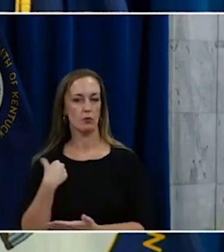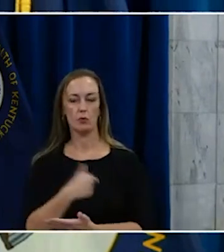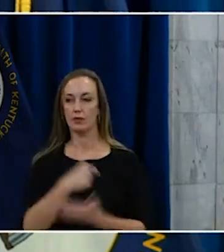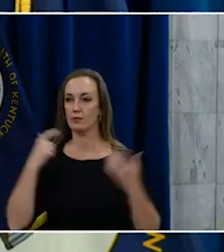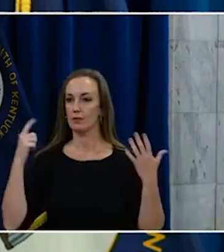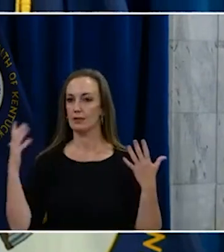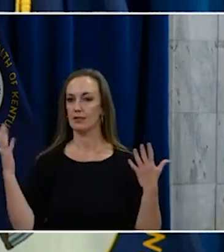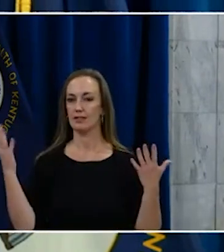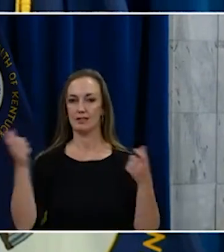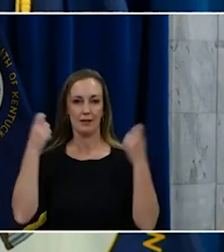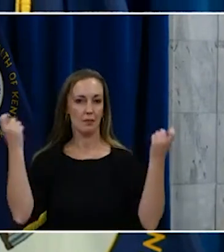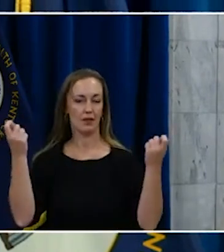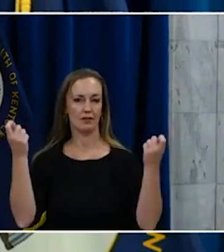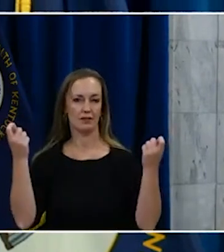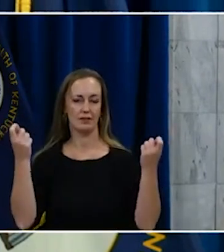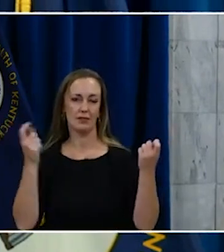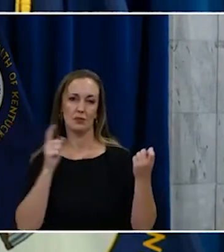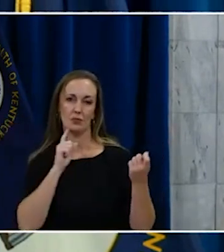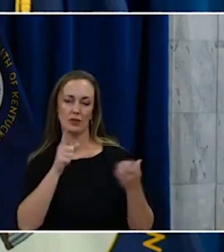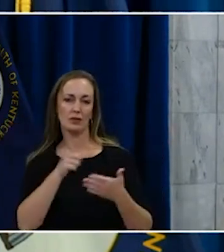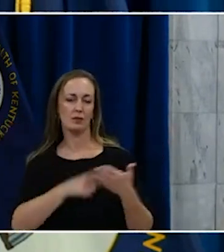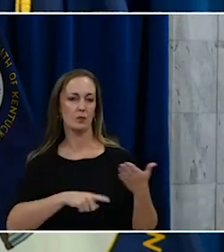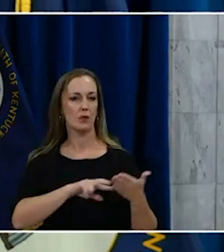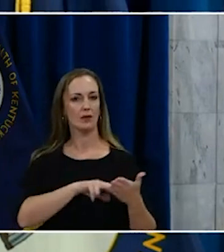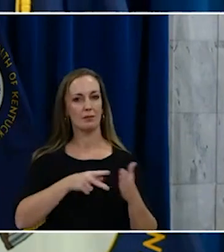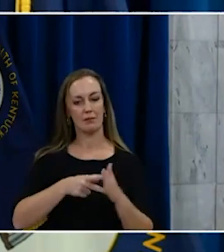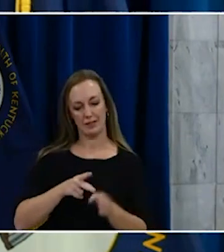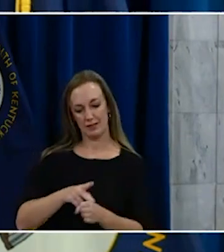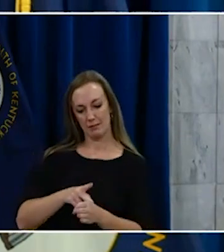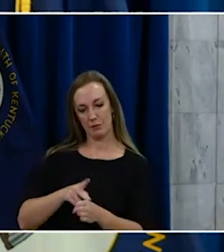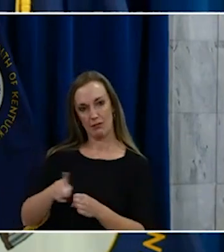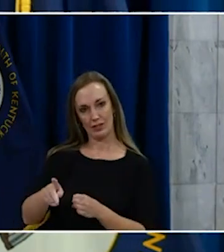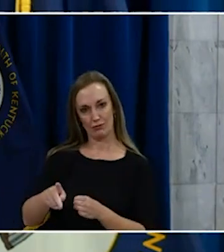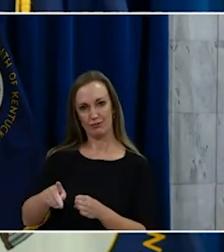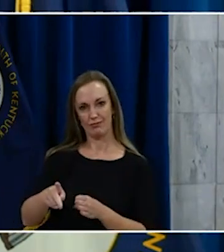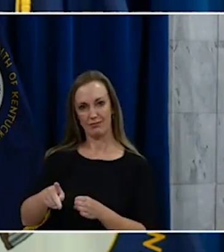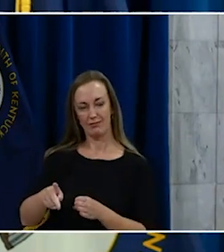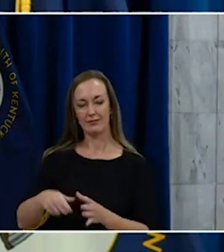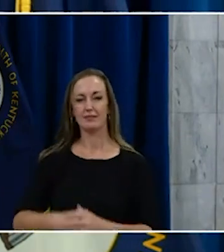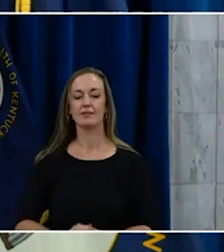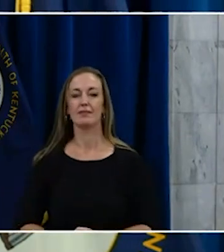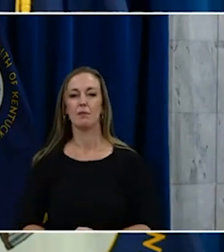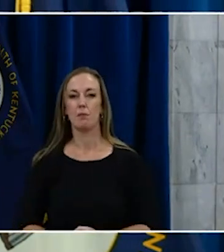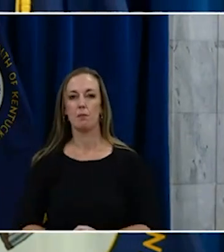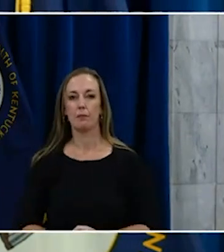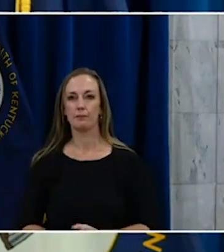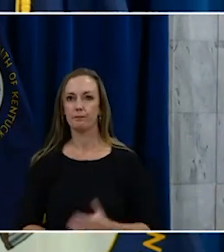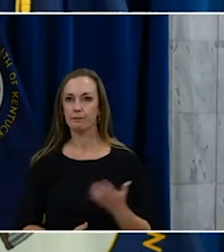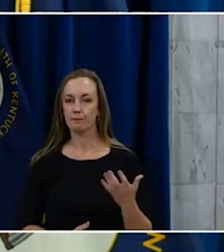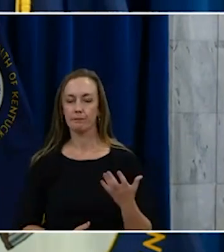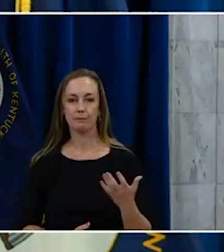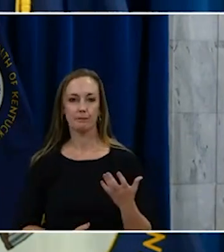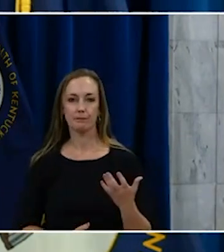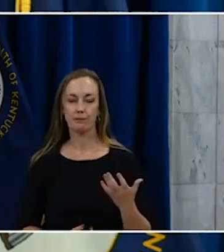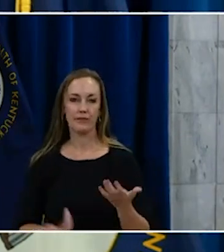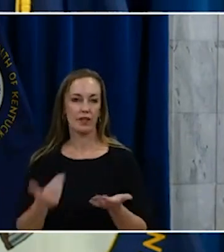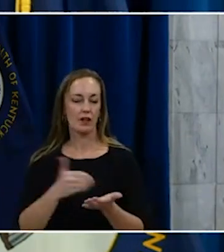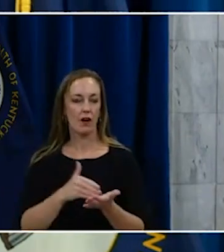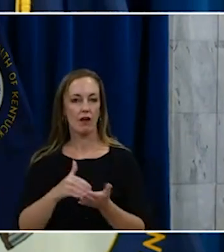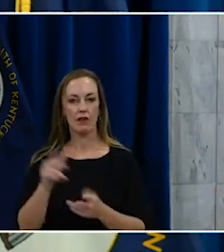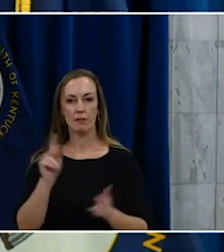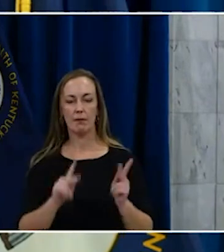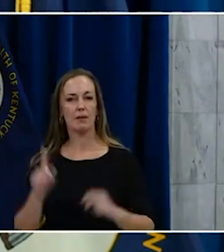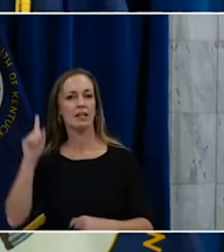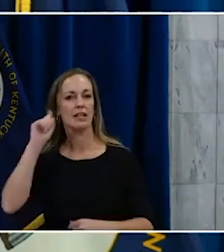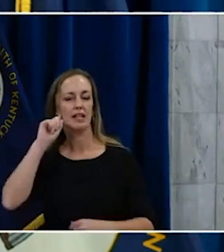celebrate really what being a profession is all about. You know, a lot of times folks hear